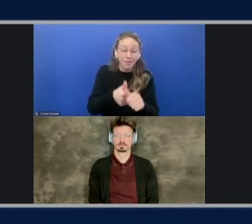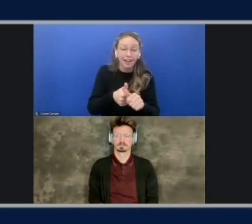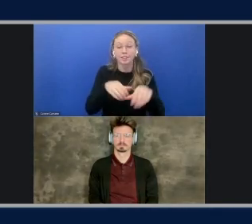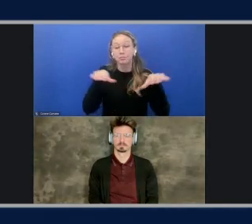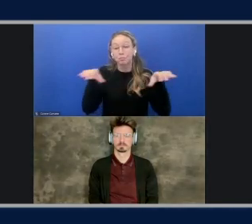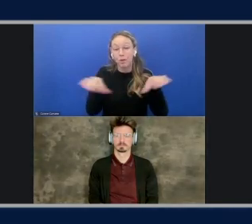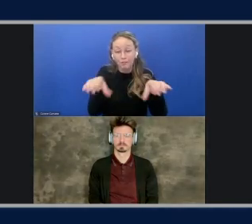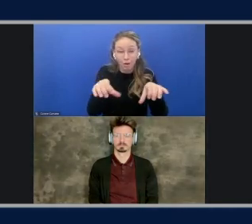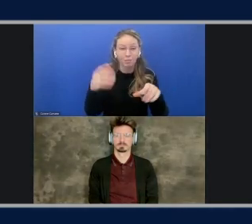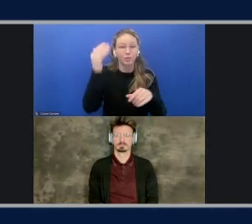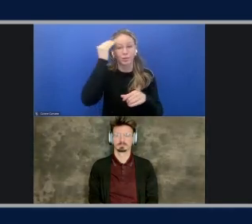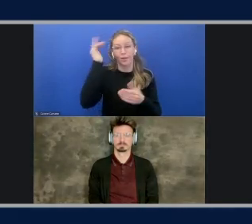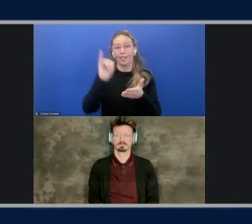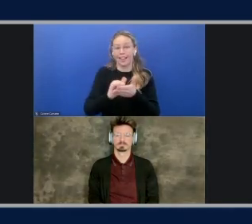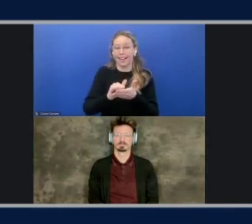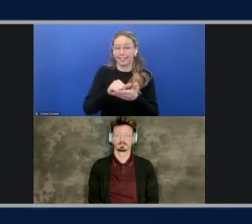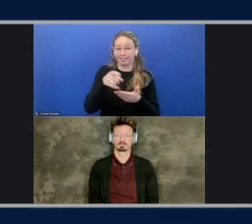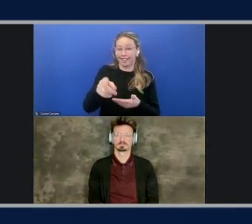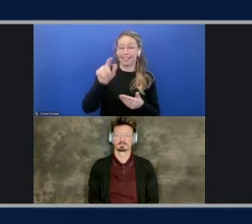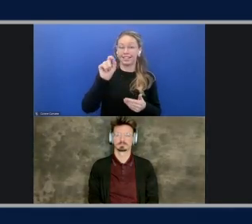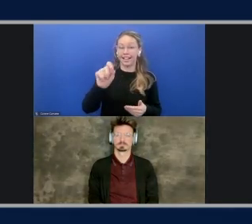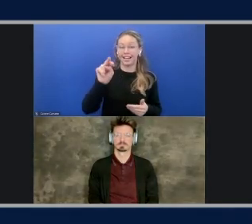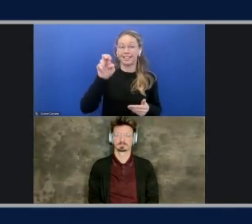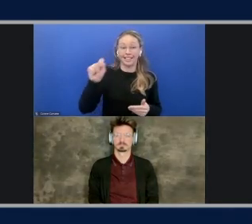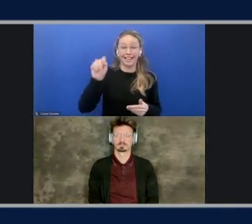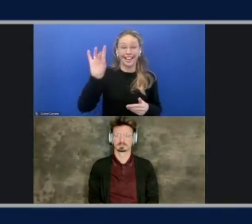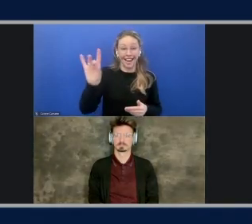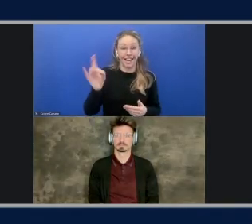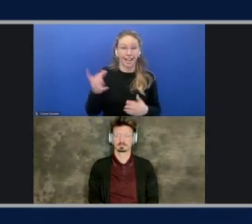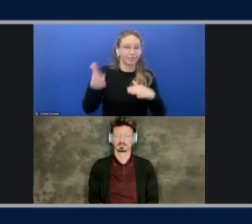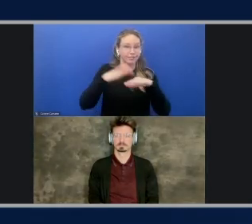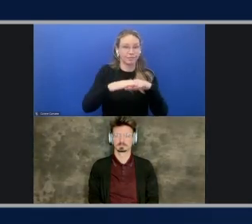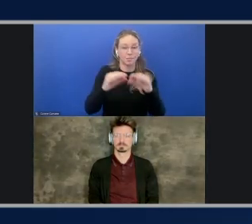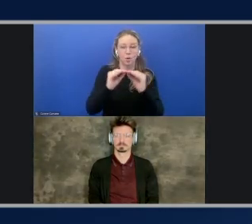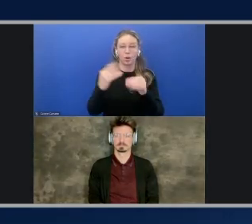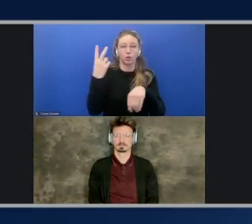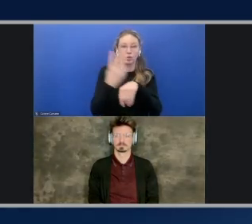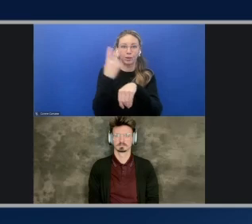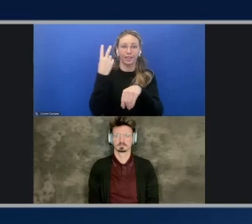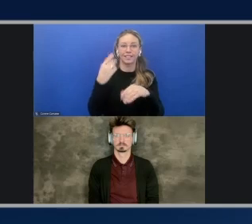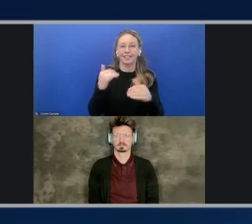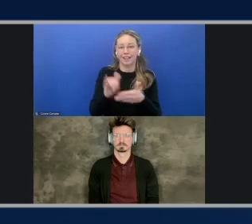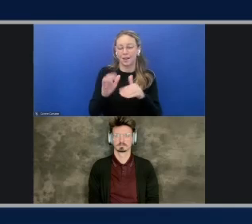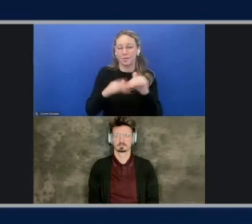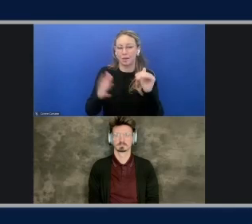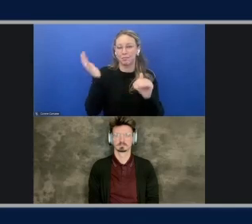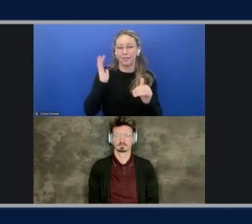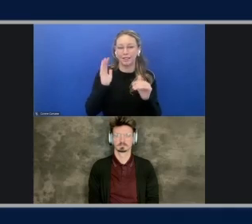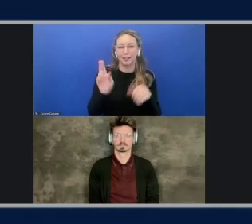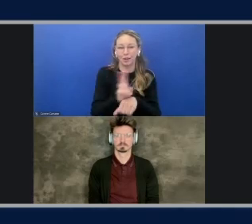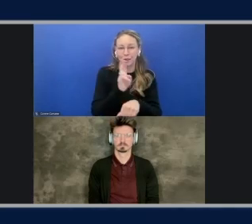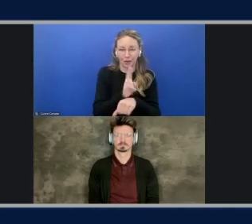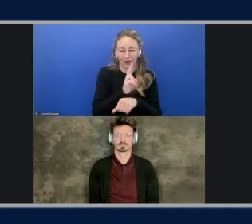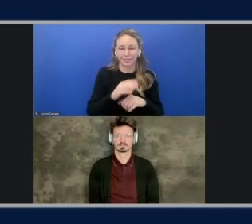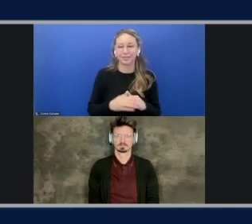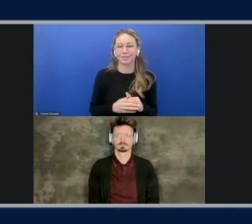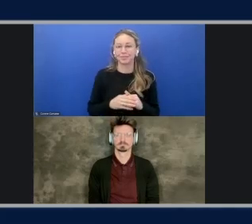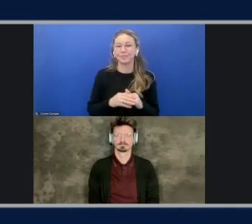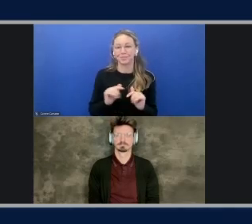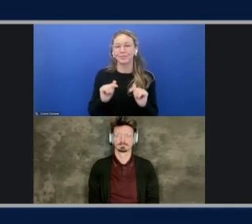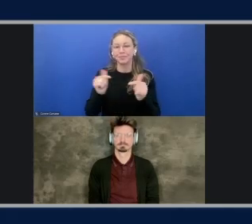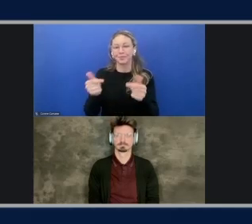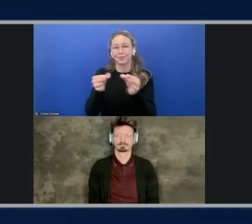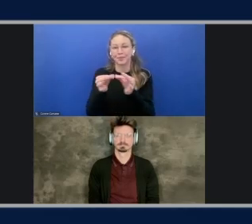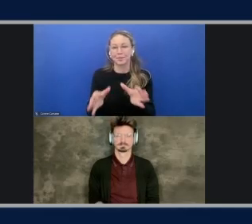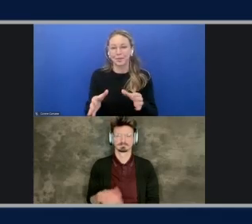know, like .NET 8 is up at least 2x more performant than what the framework wants. Right. So. Right. And look, like, just to give people who